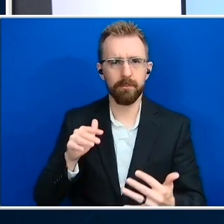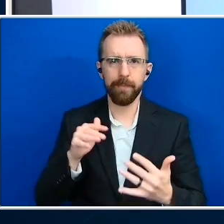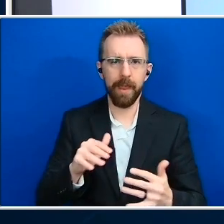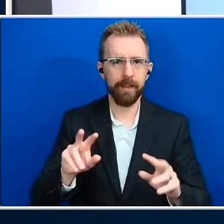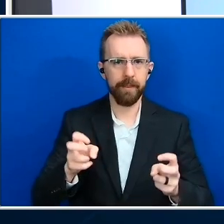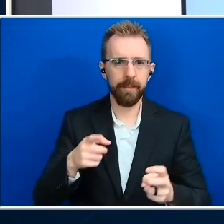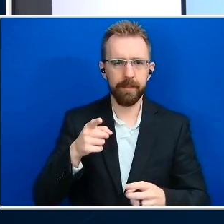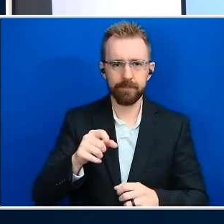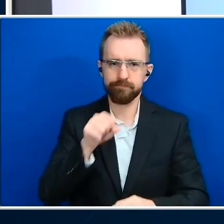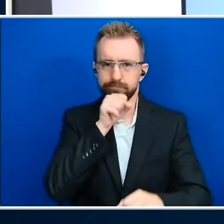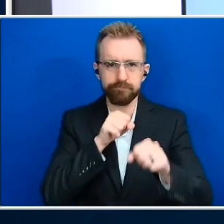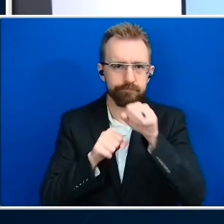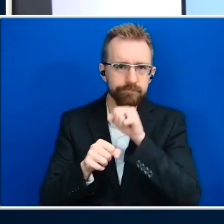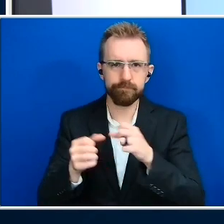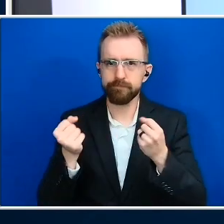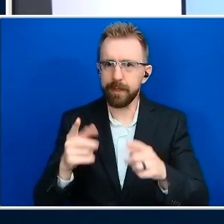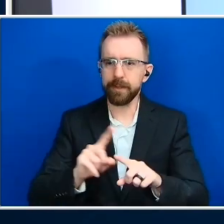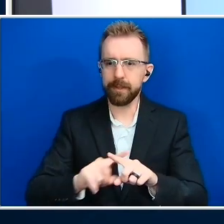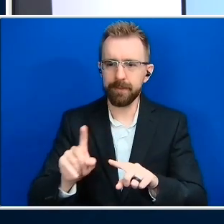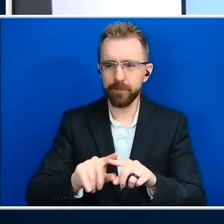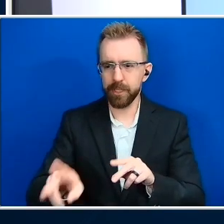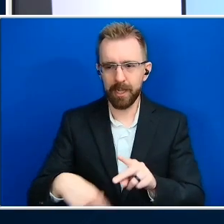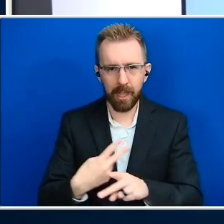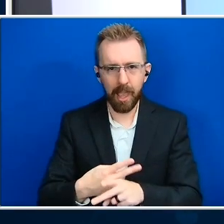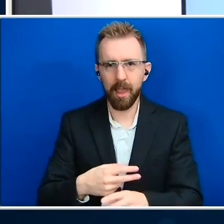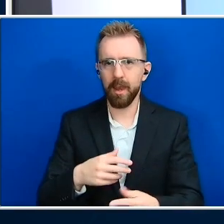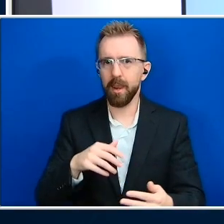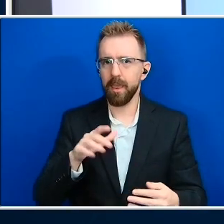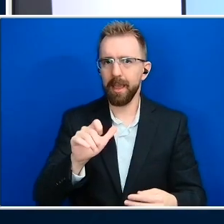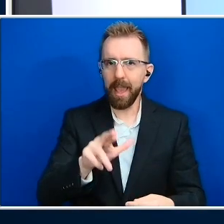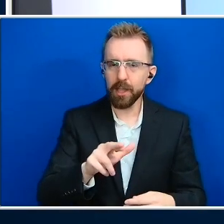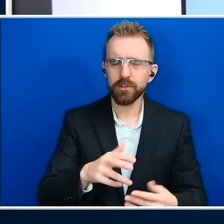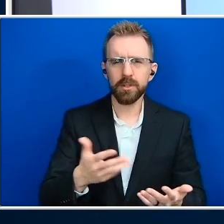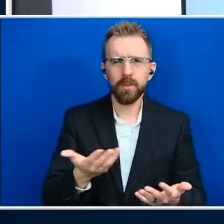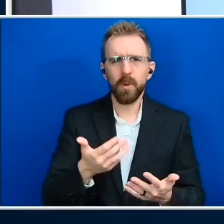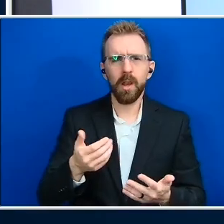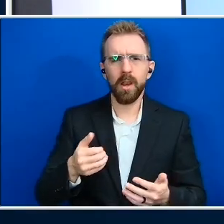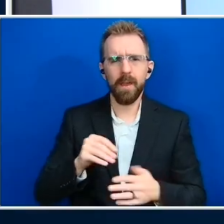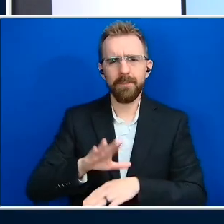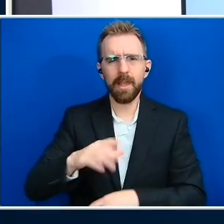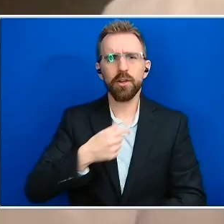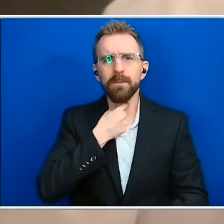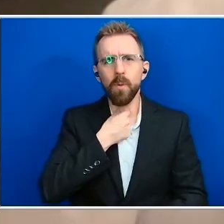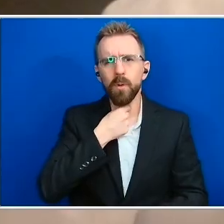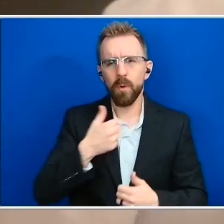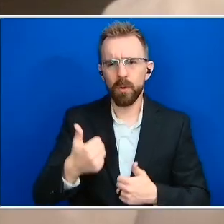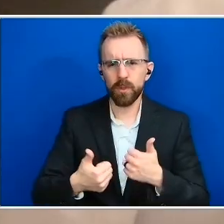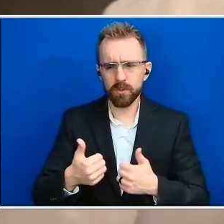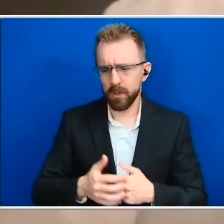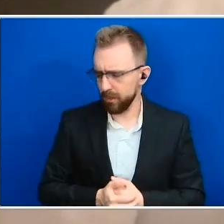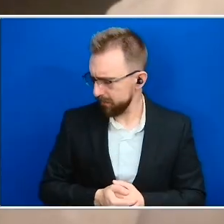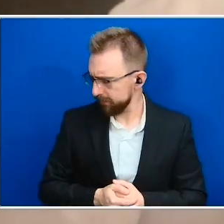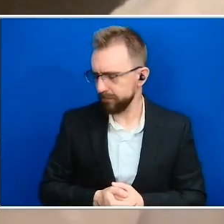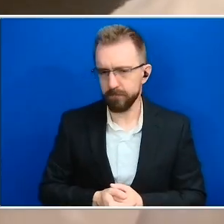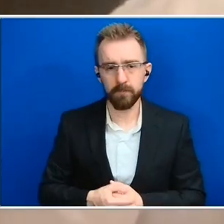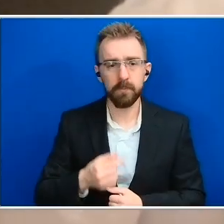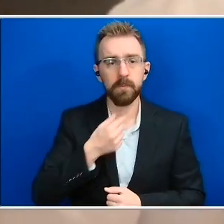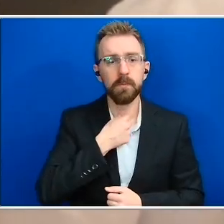many different battles with cancer, which was the one that affected your vocal cords? Vocal cord